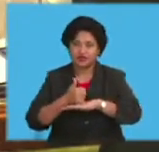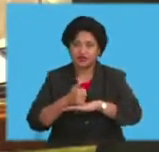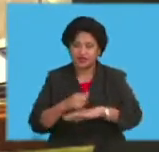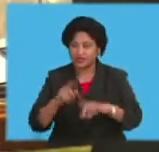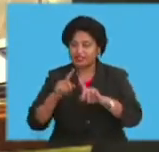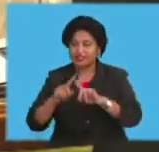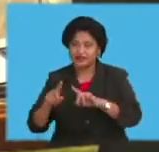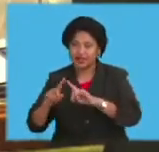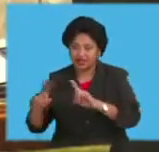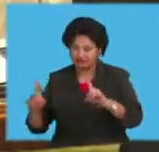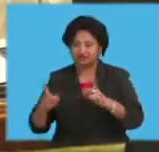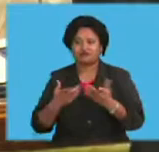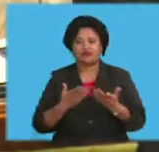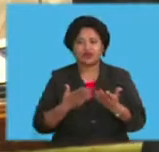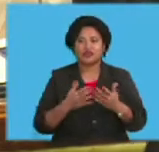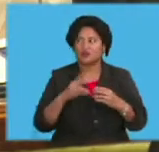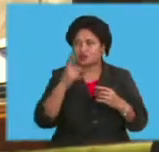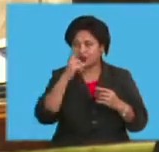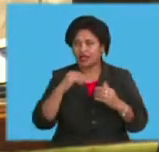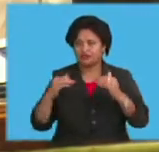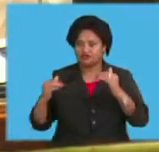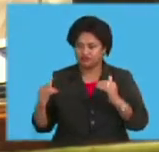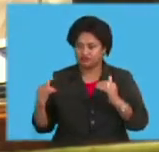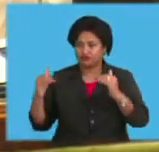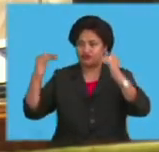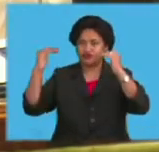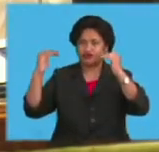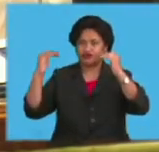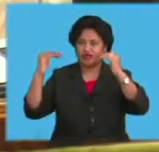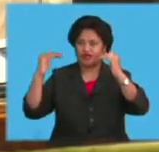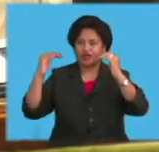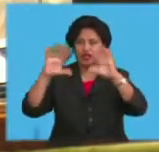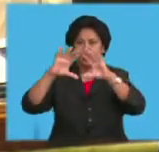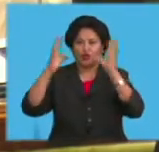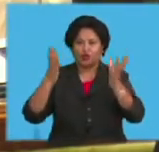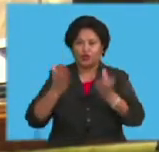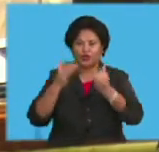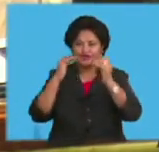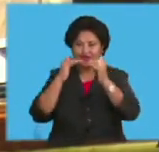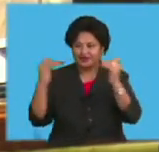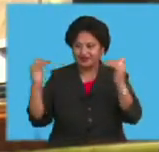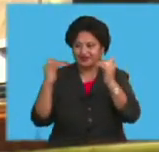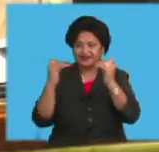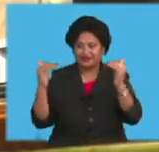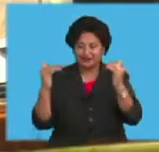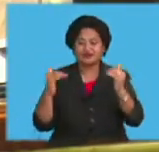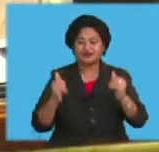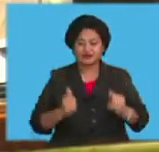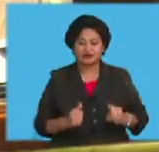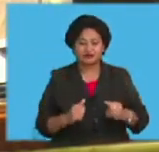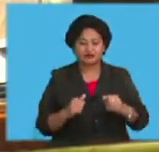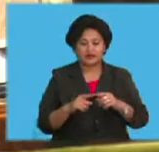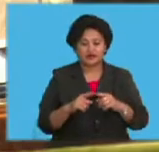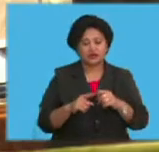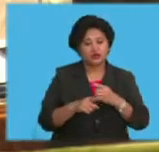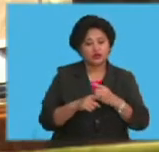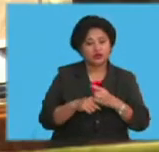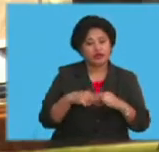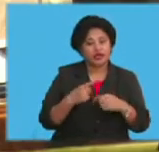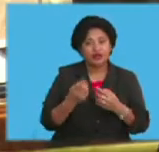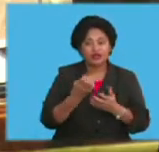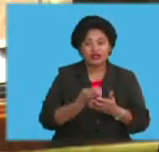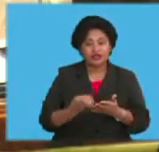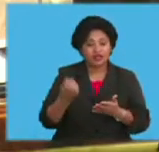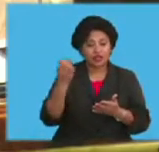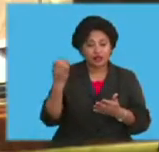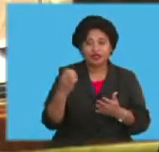to stimulate global value chains activities. I'm also referring here, Madam Speaker, to the Warambita Economic Zone,